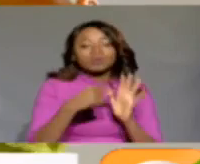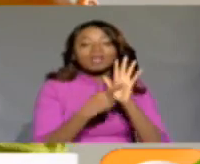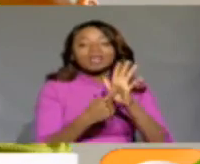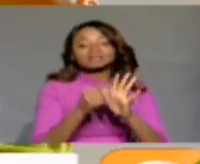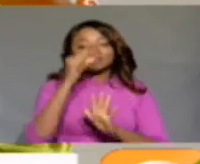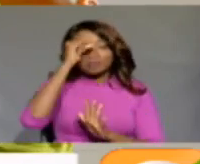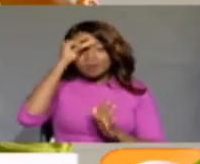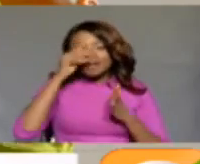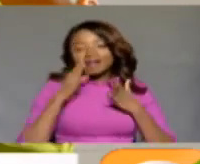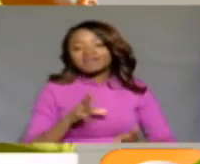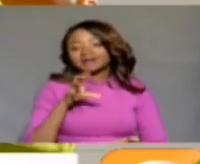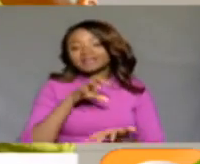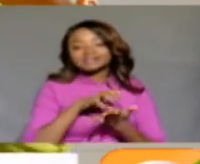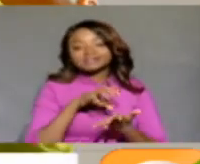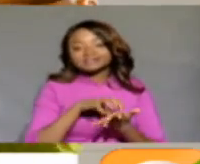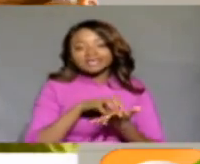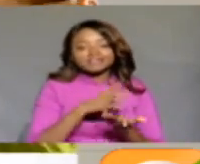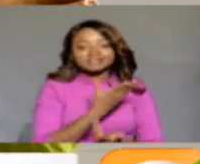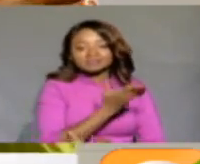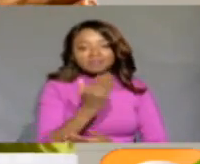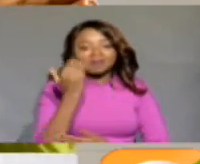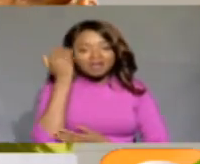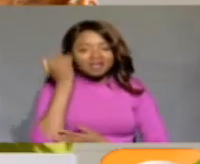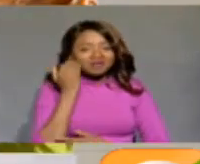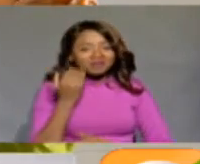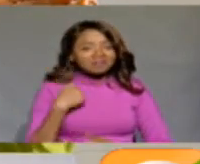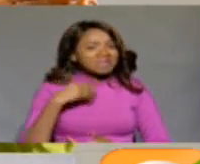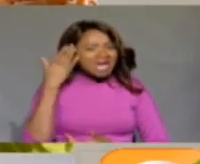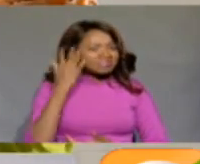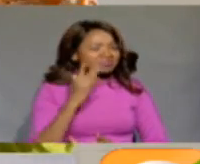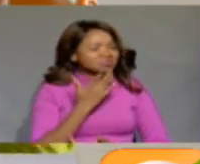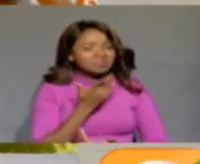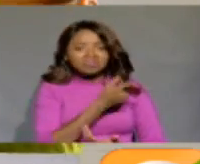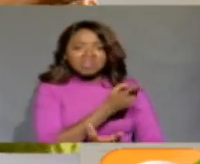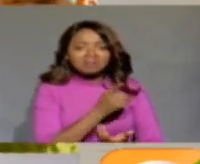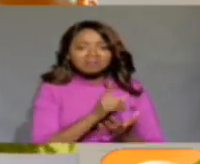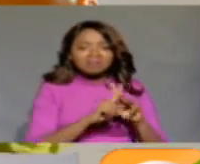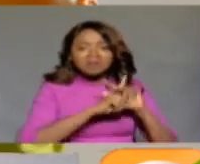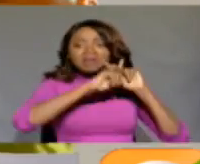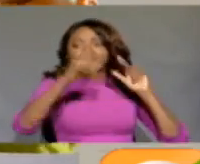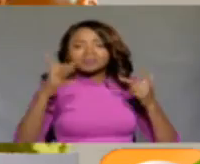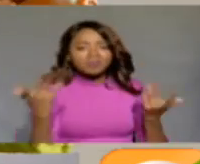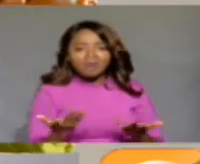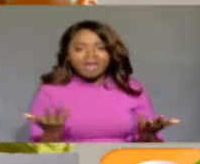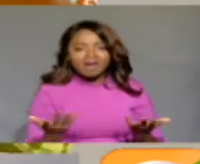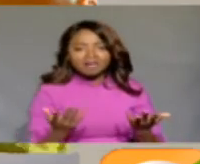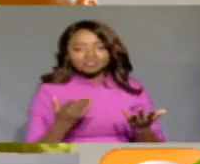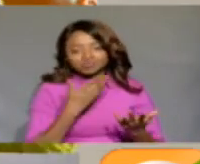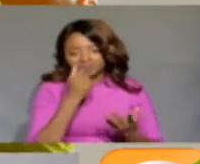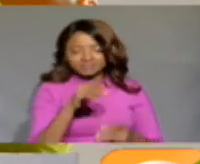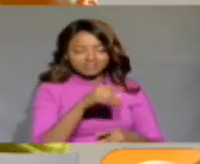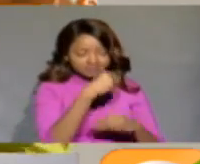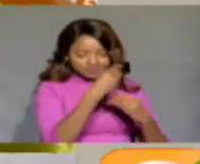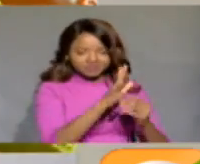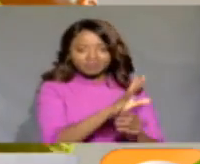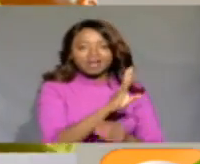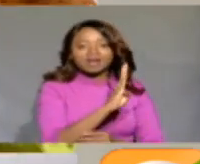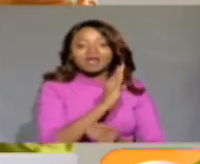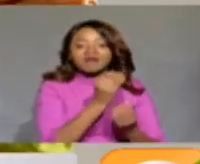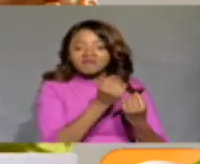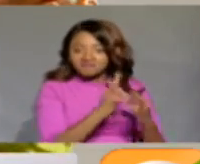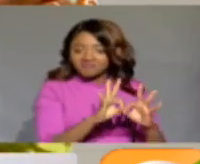who are being brought to court. I don't see where a governor is going to run to, or something like that. So I would rather give them free bail,